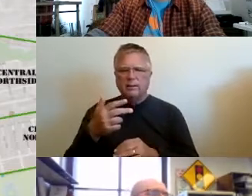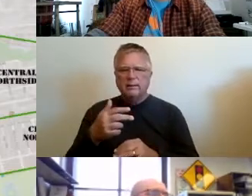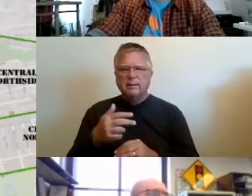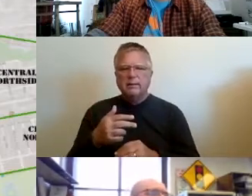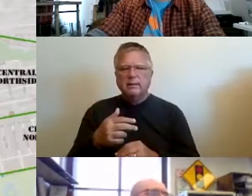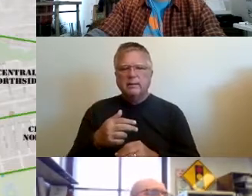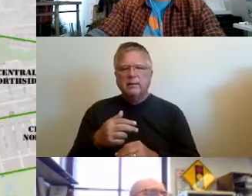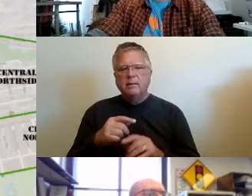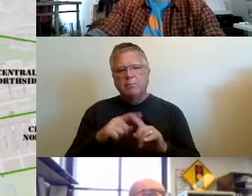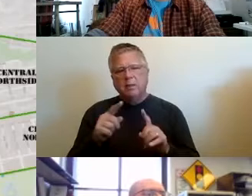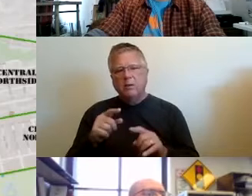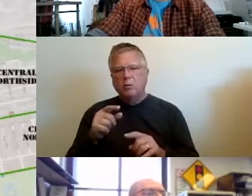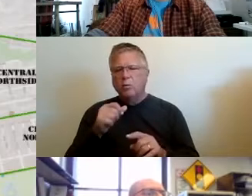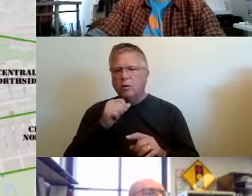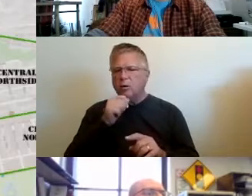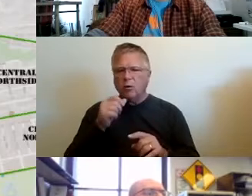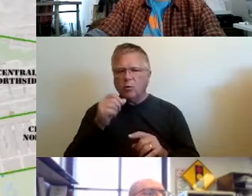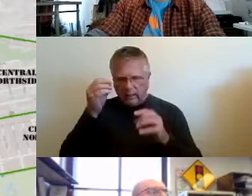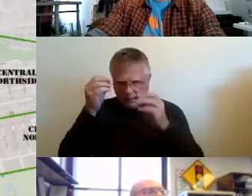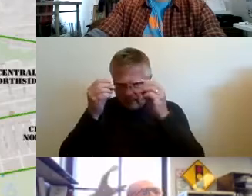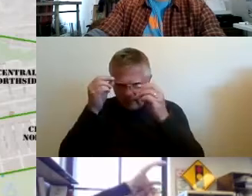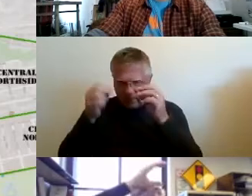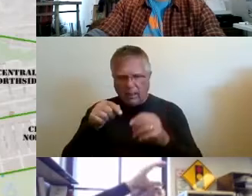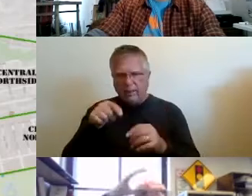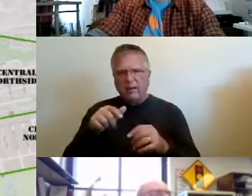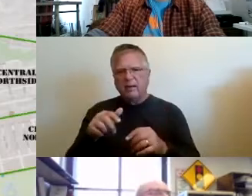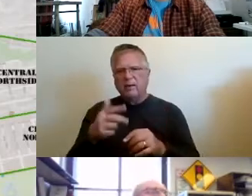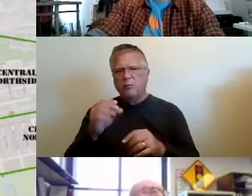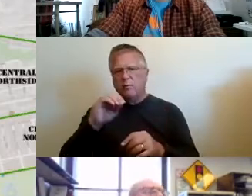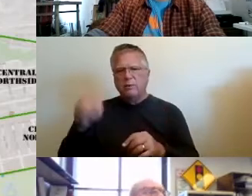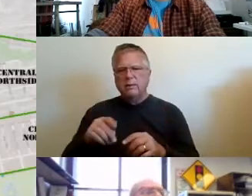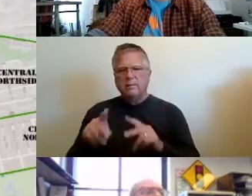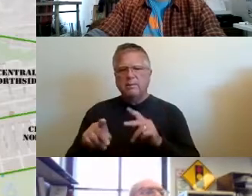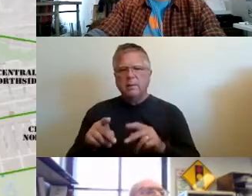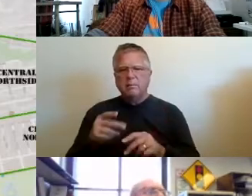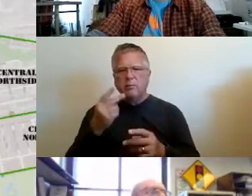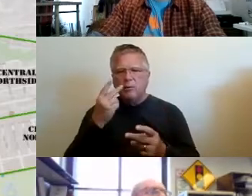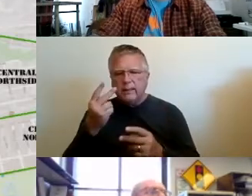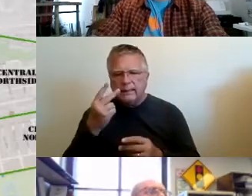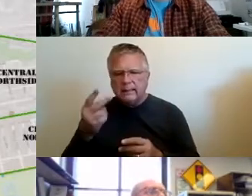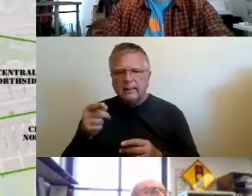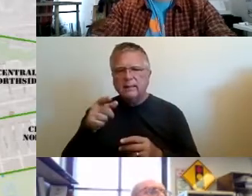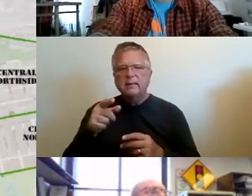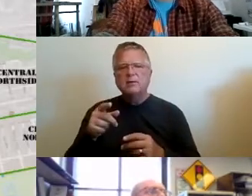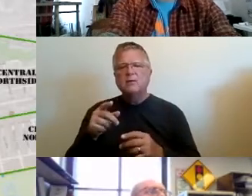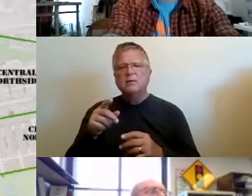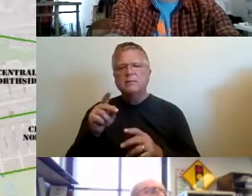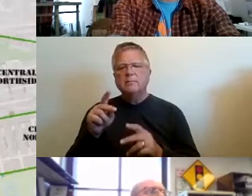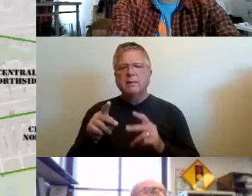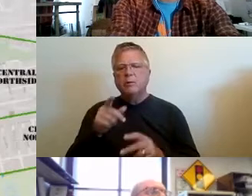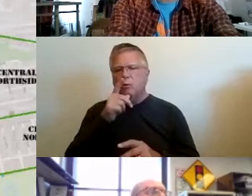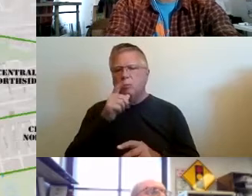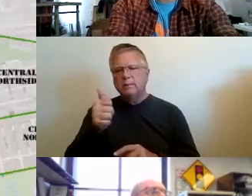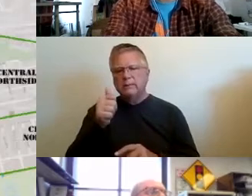top trips. So we are not considering those trips here. The 3% people that we have here through ACS, these are the people who are